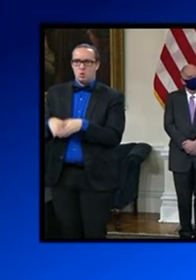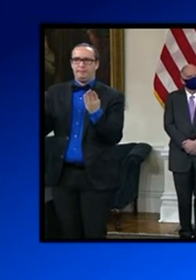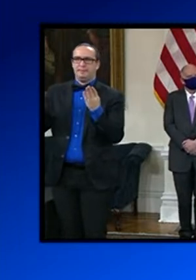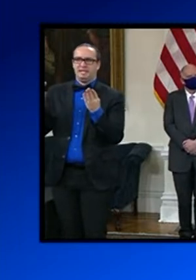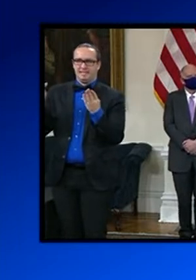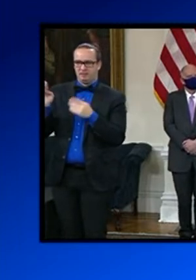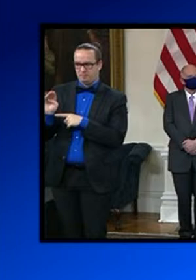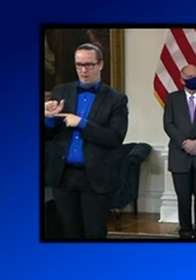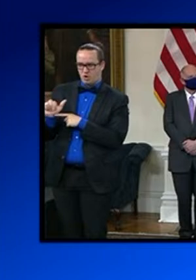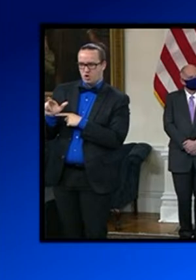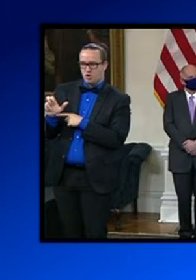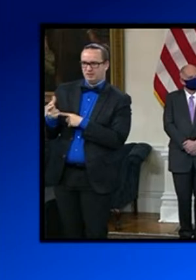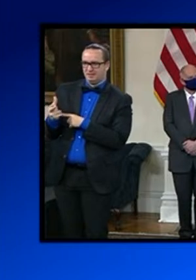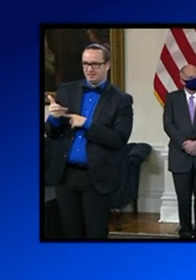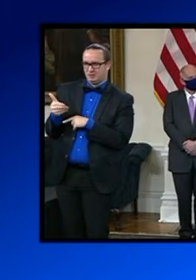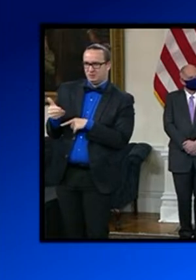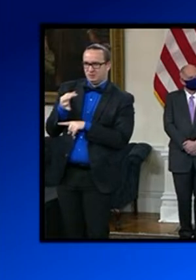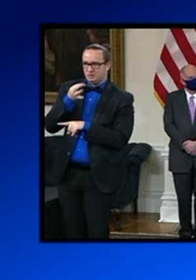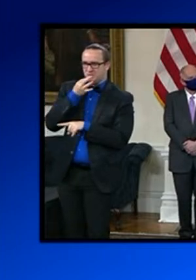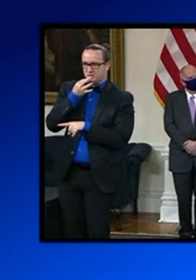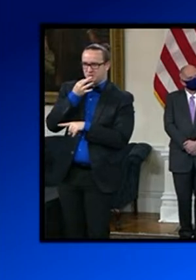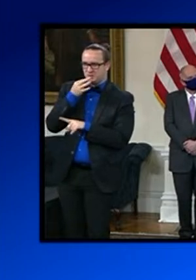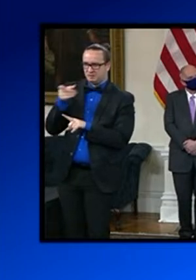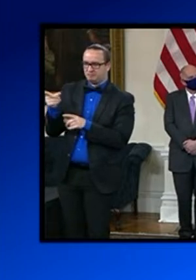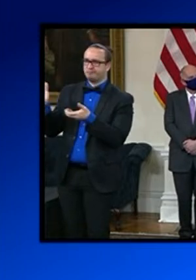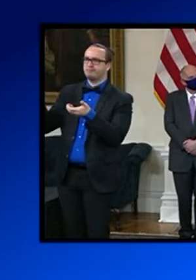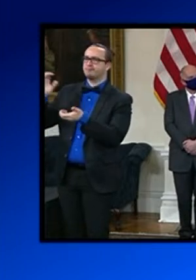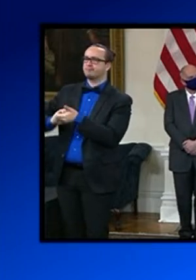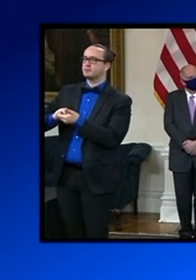of Maryland Medical System and the Maryland Department of Health.